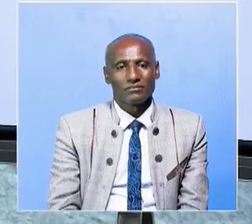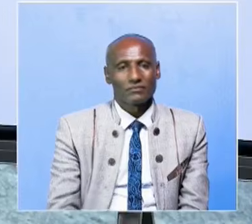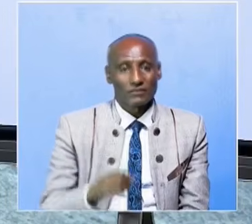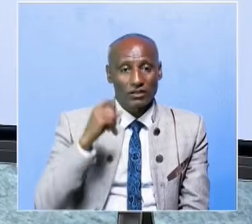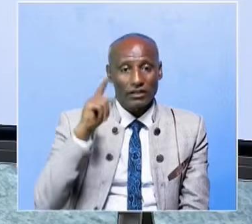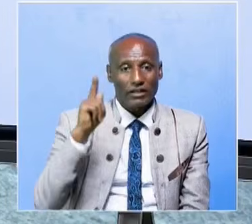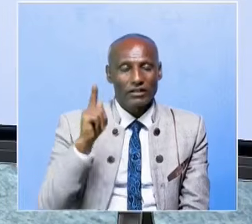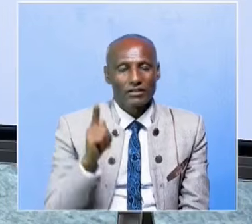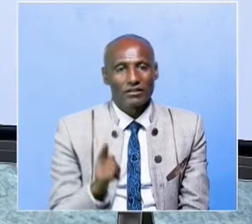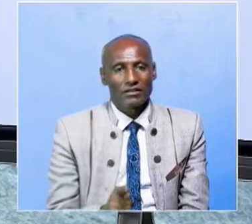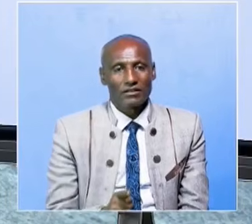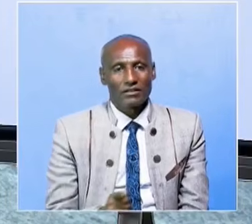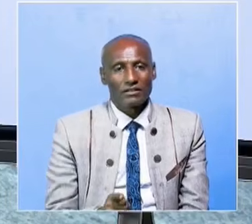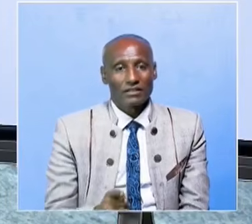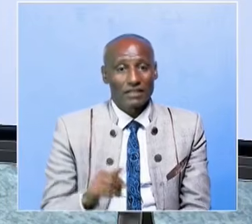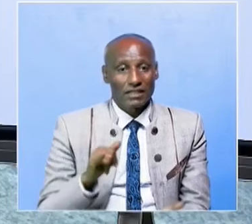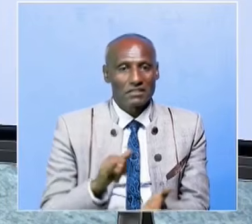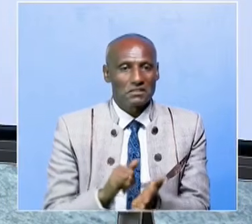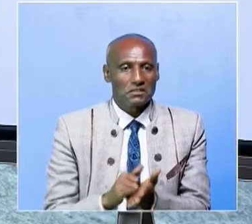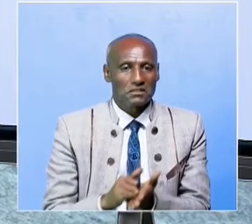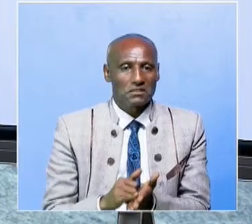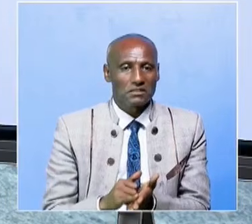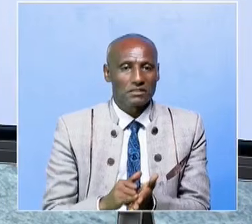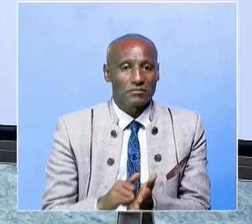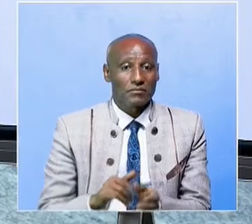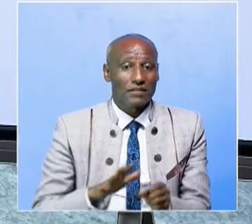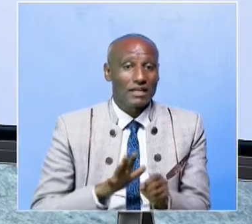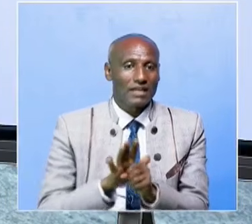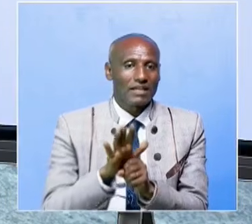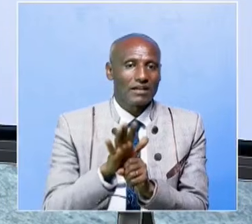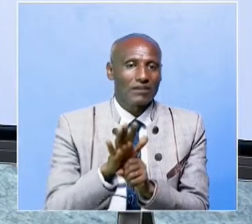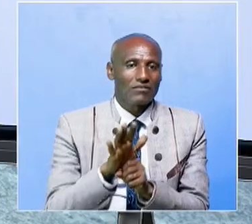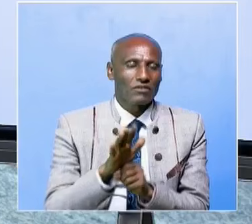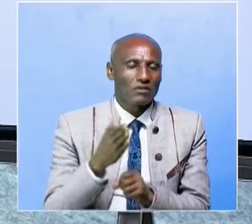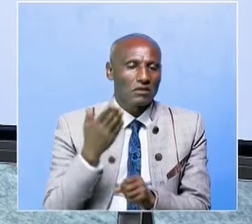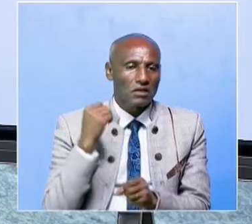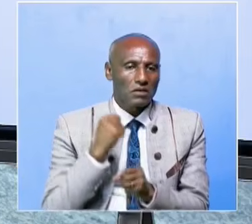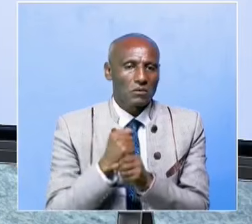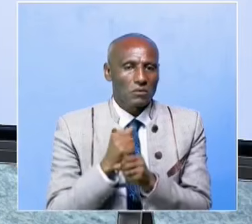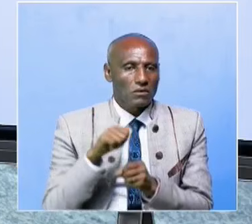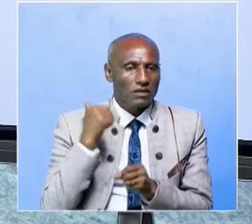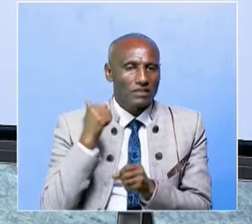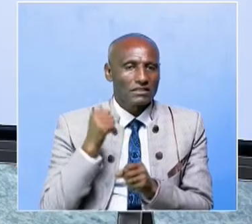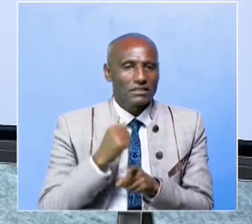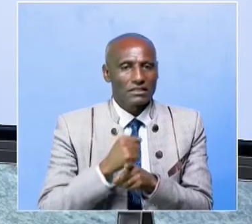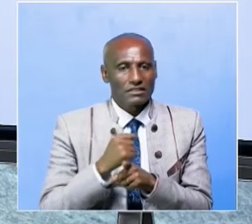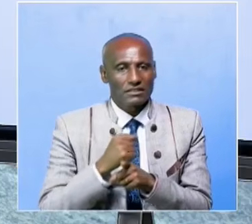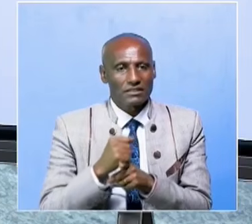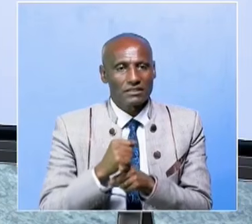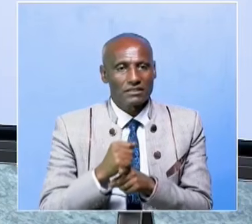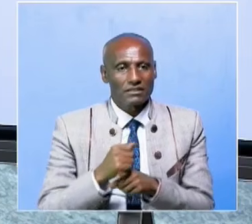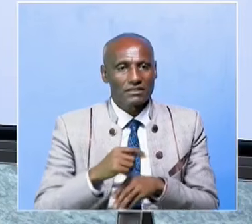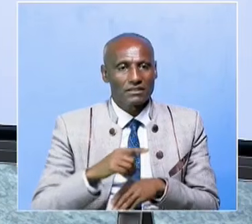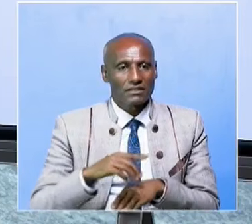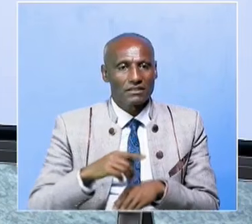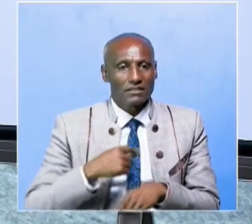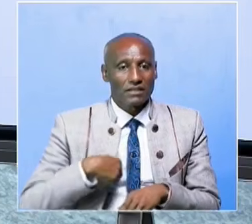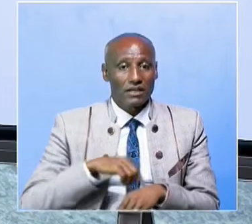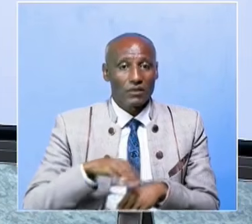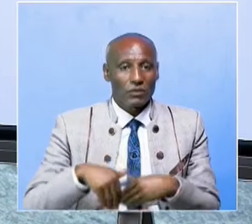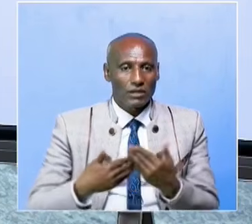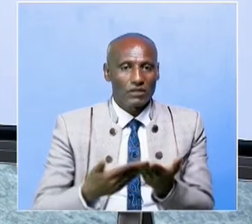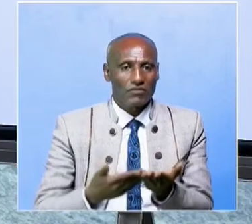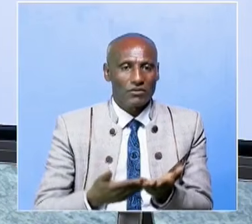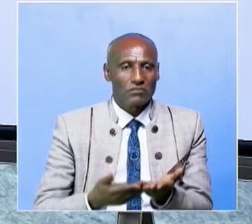Okay, I think that's enough. You could do these other exercises, and I will give you a few seconds to do